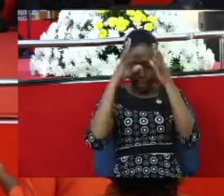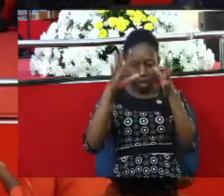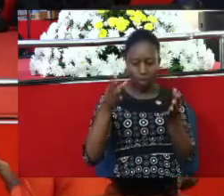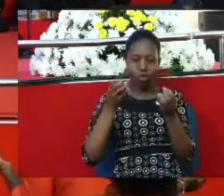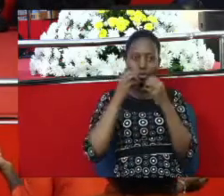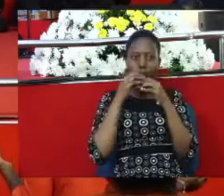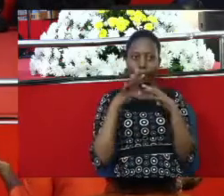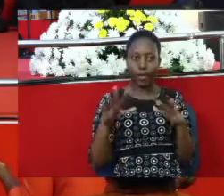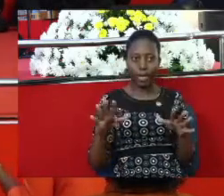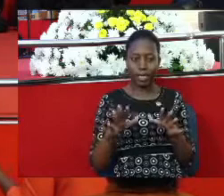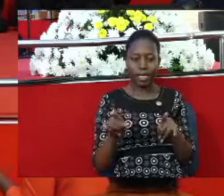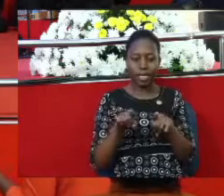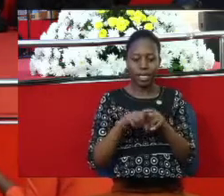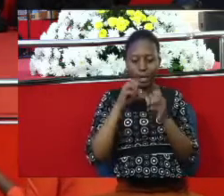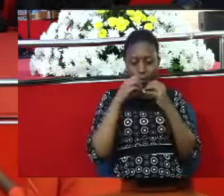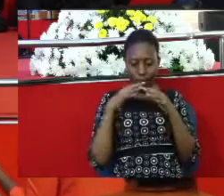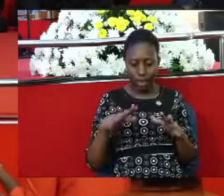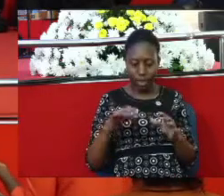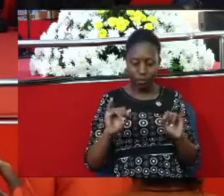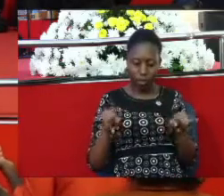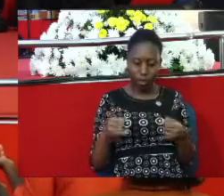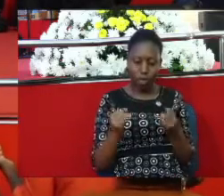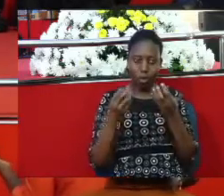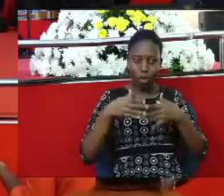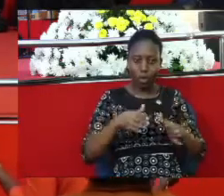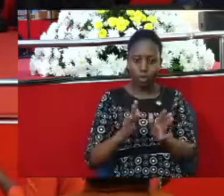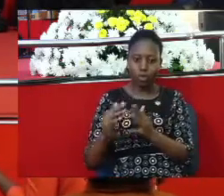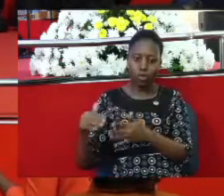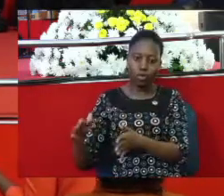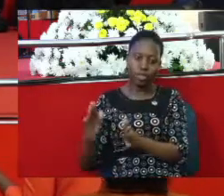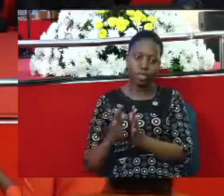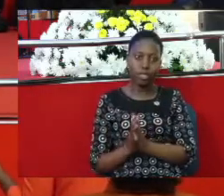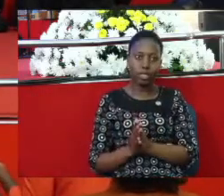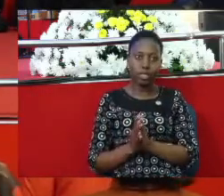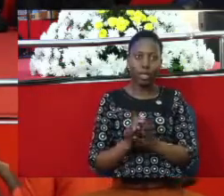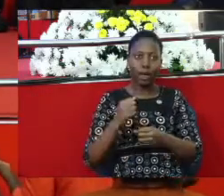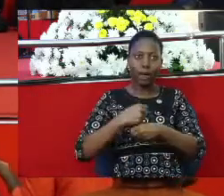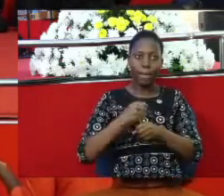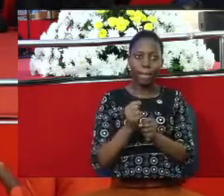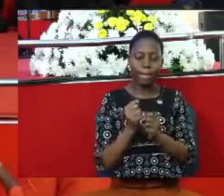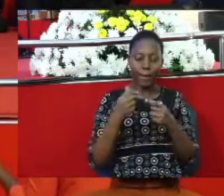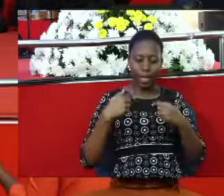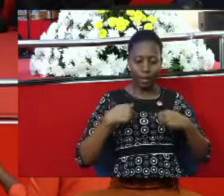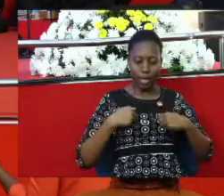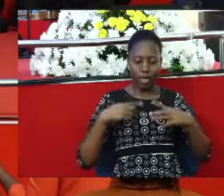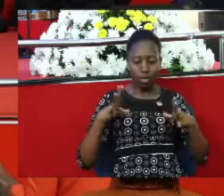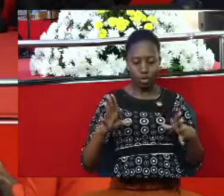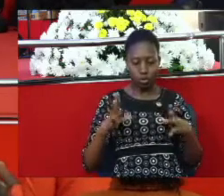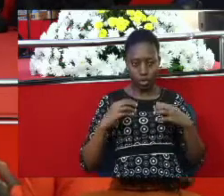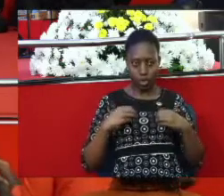new opportunities. Make me a channel to receive and then to give